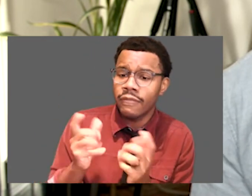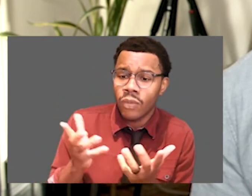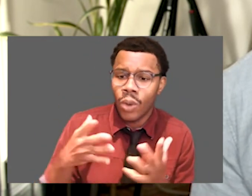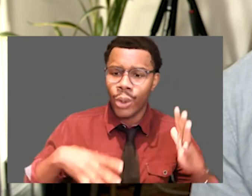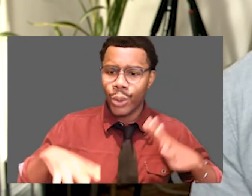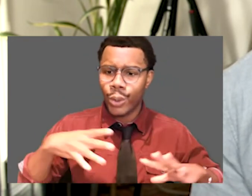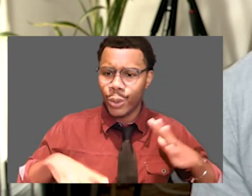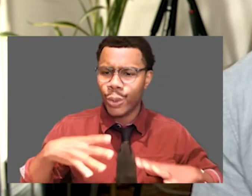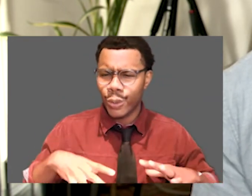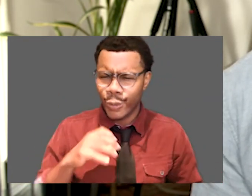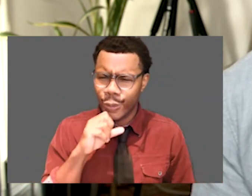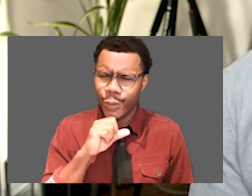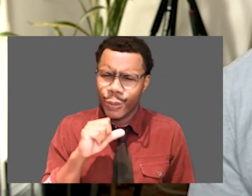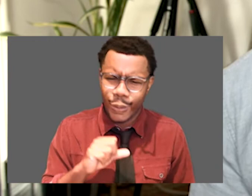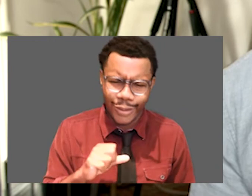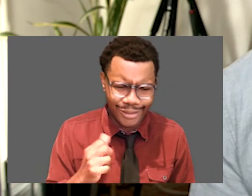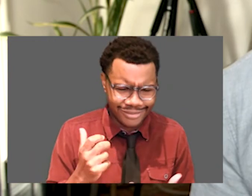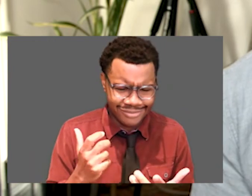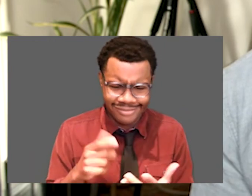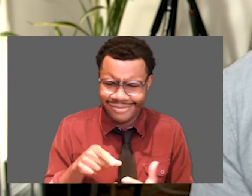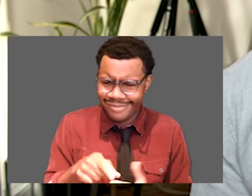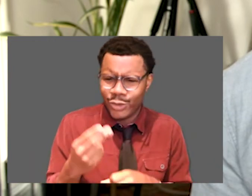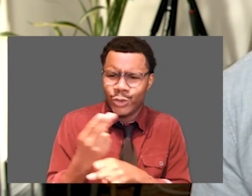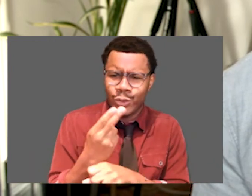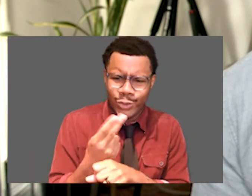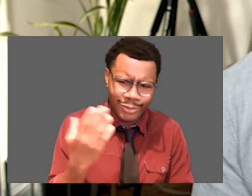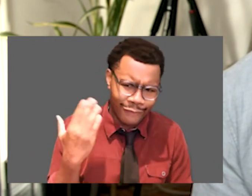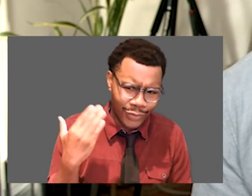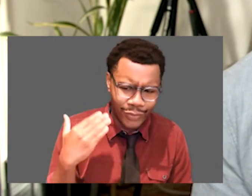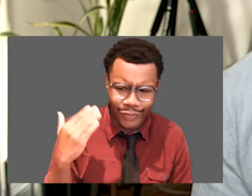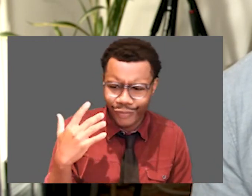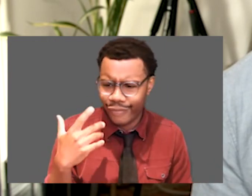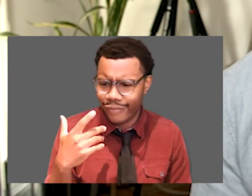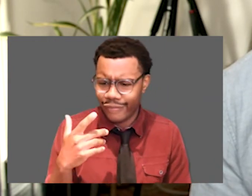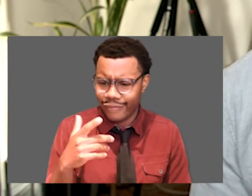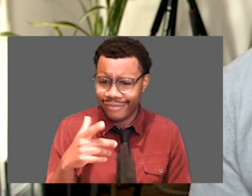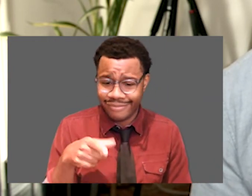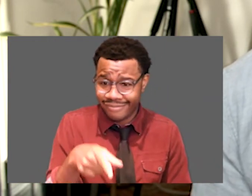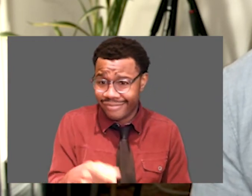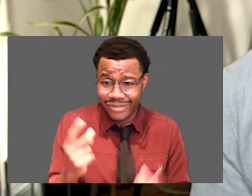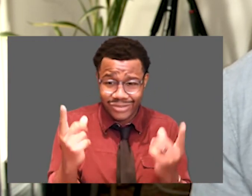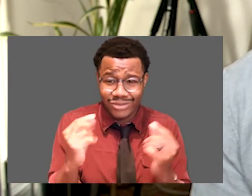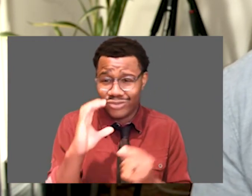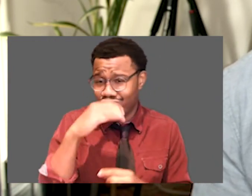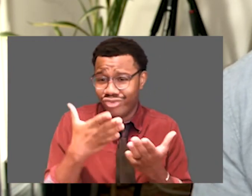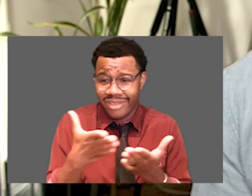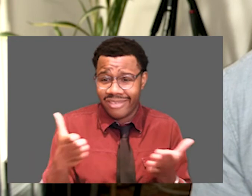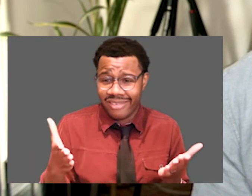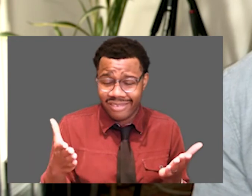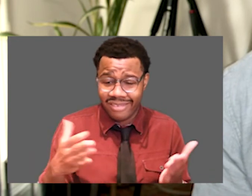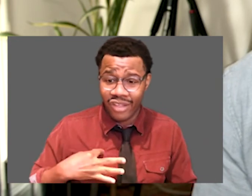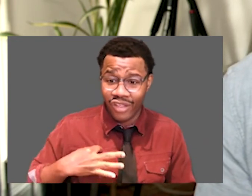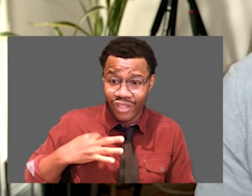been worn by thousands of strangers doing thousands of strange things in them. The 3 t-shirts smell like they've been sitting in